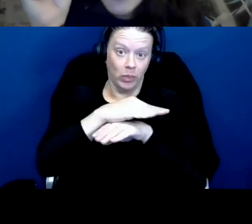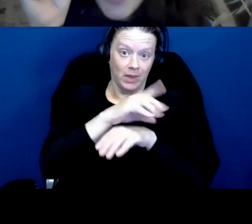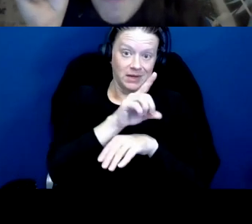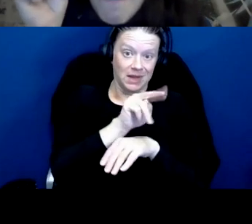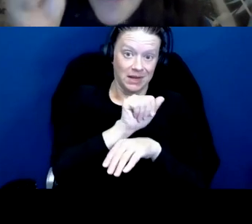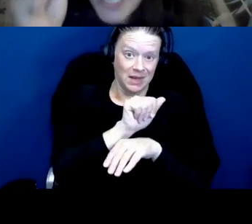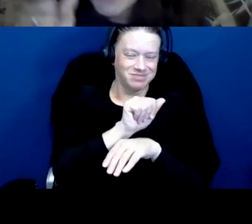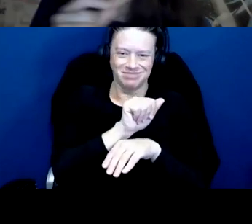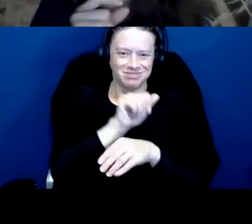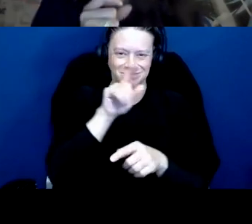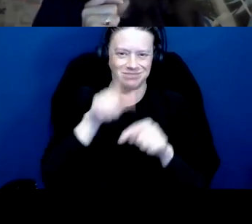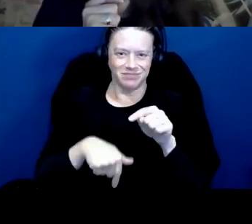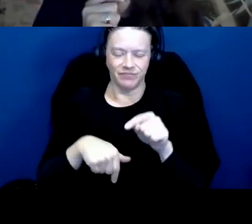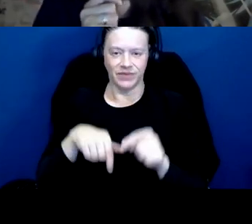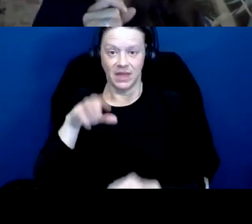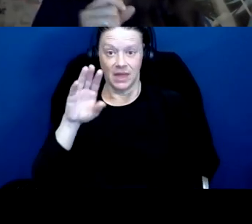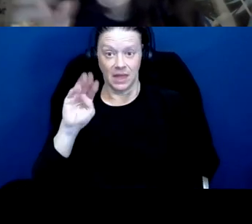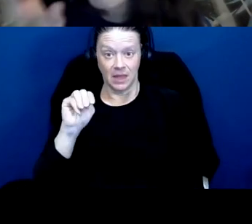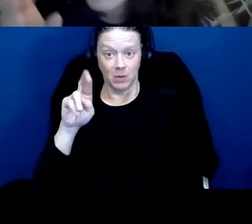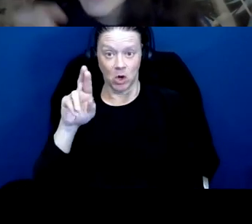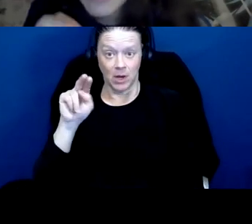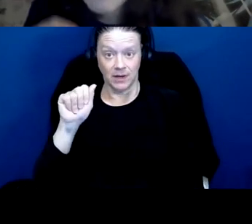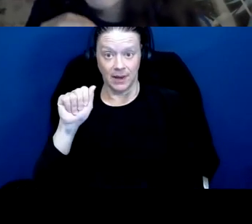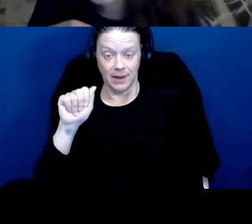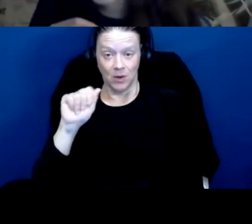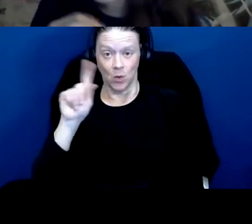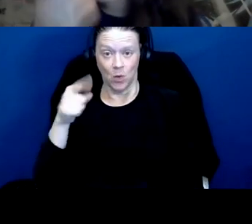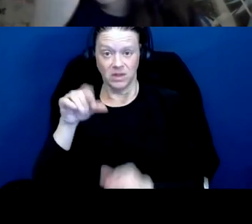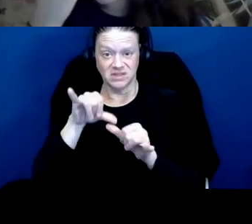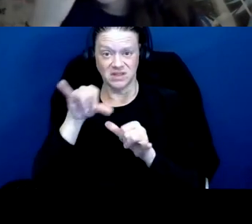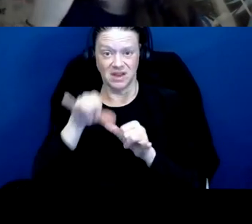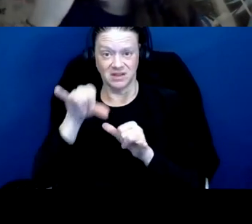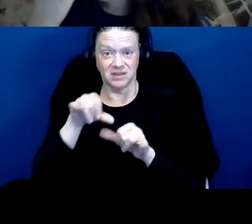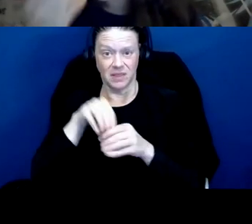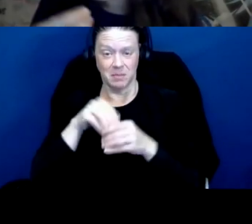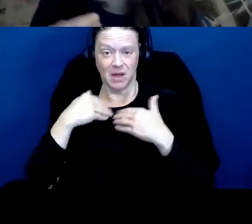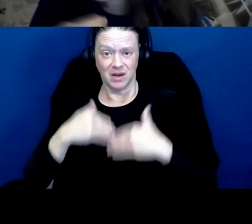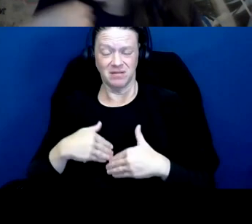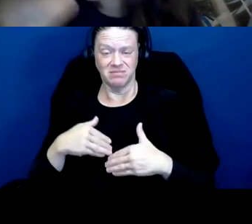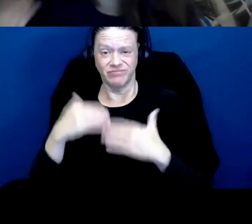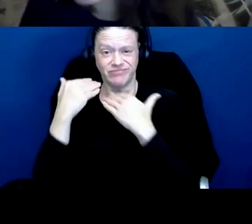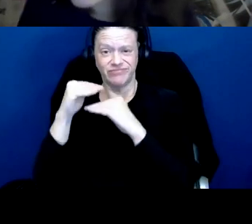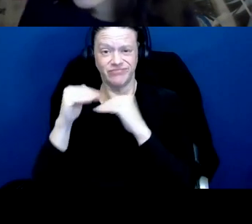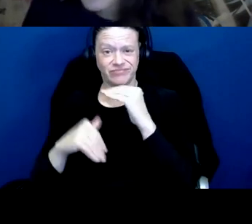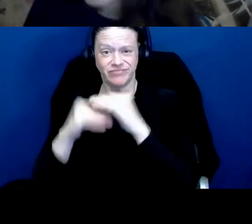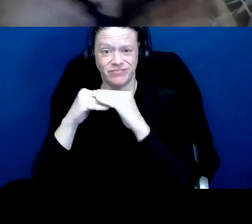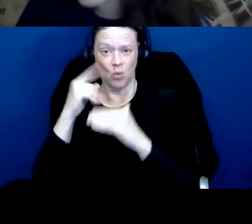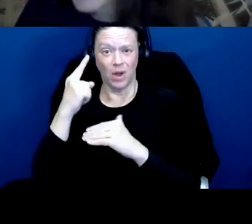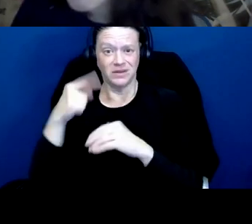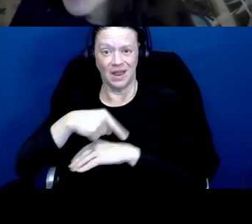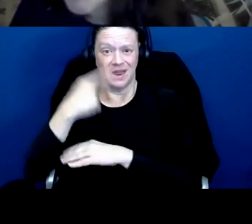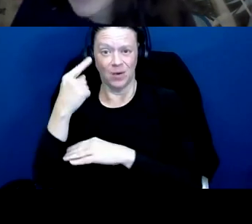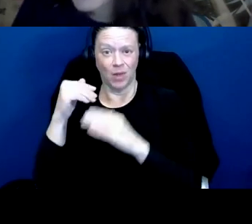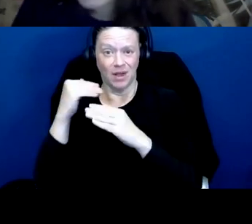lasts very little in the body, maybe a day, maybe less. So it couldn't have